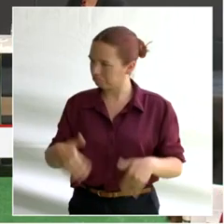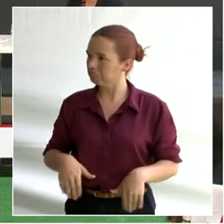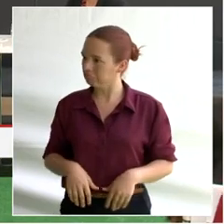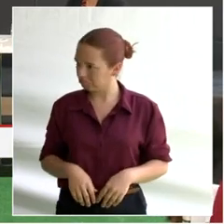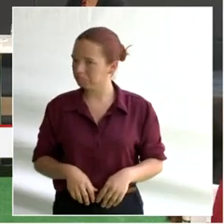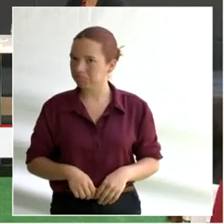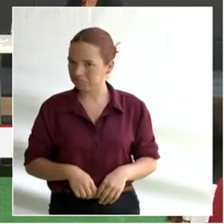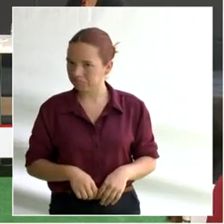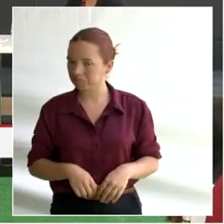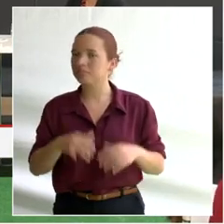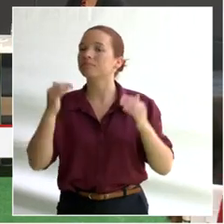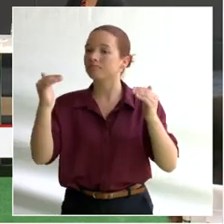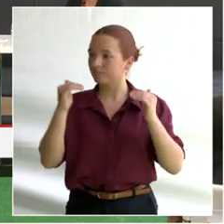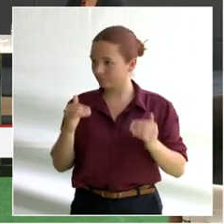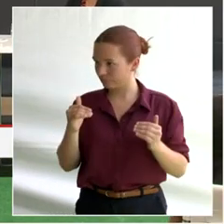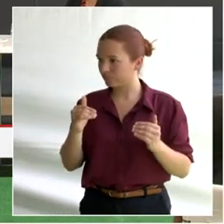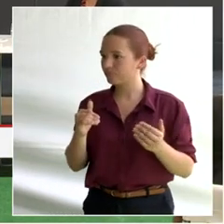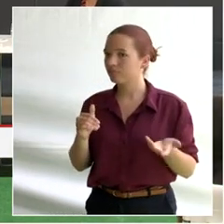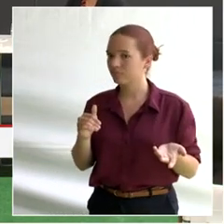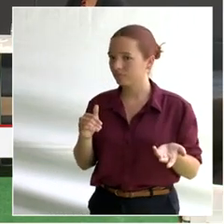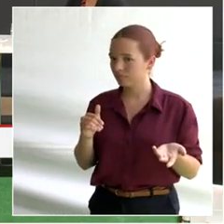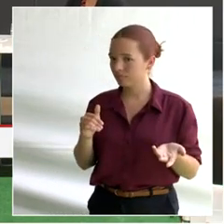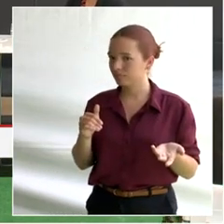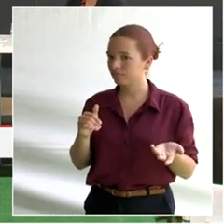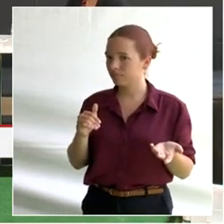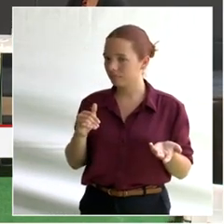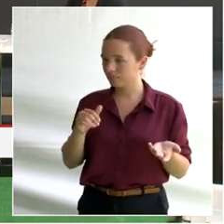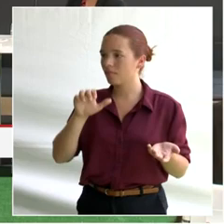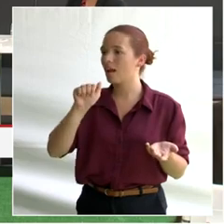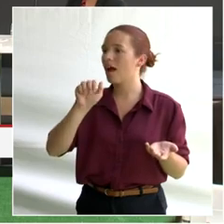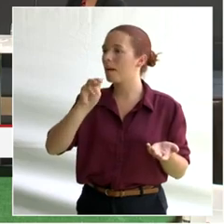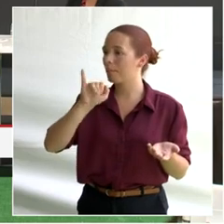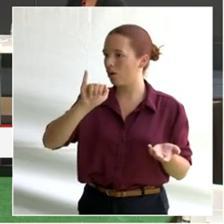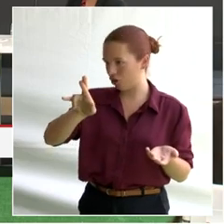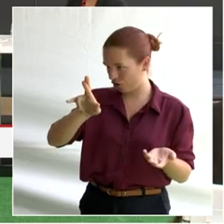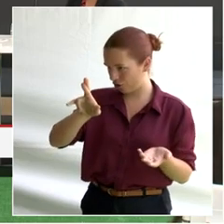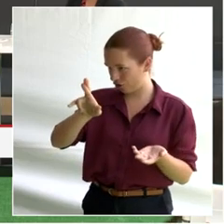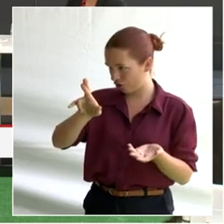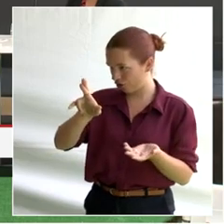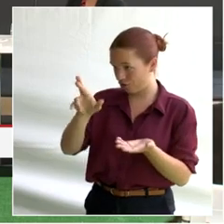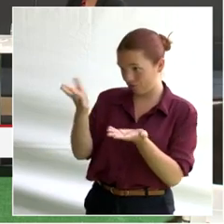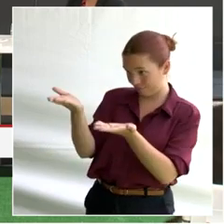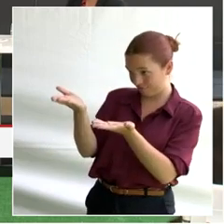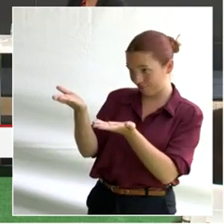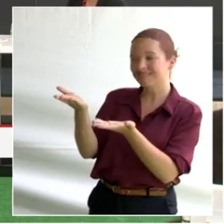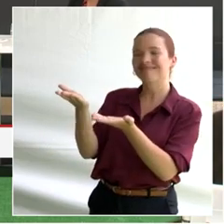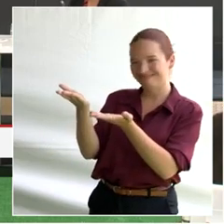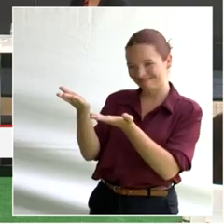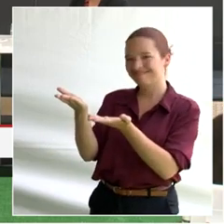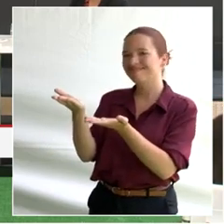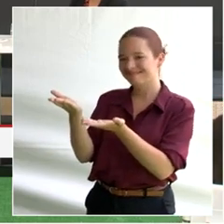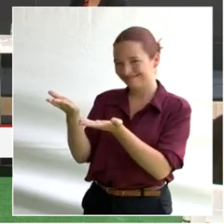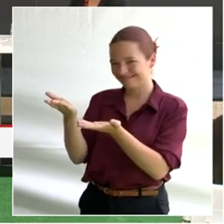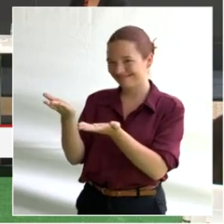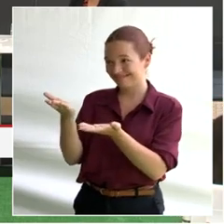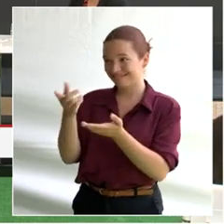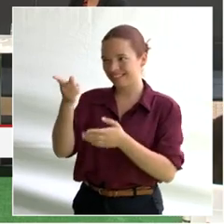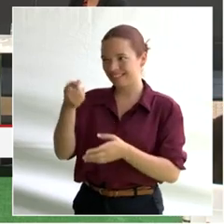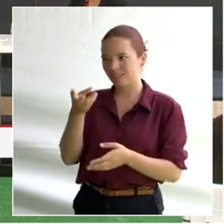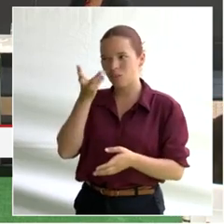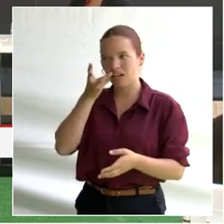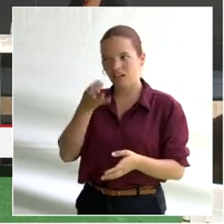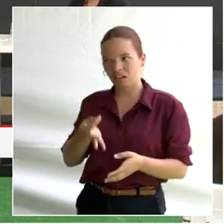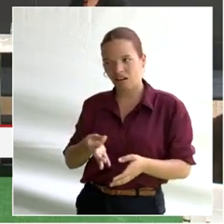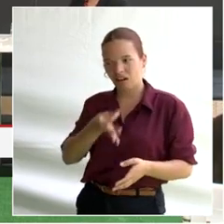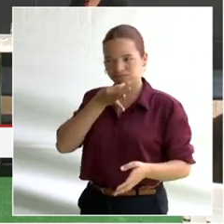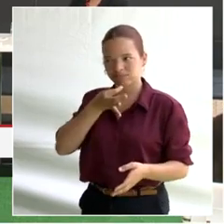of Festival Wine and Spirits and supporter of Kim Crawford Wines. Hi, Sam. Welcome. However